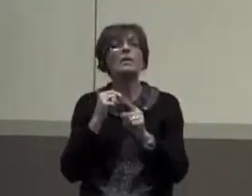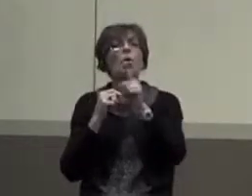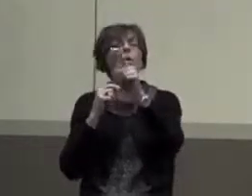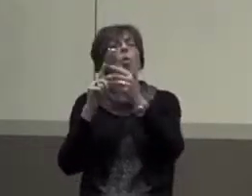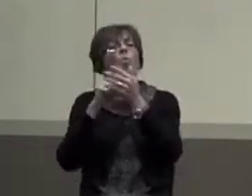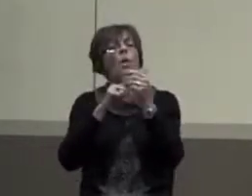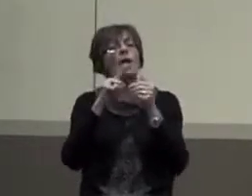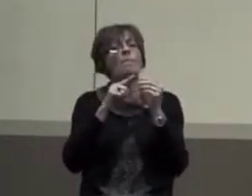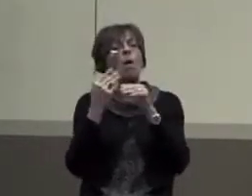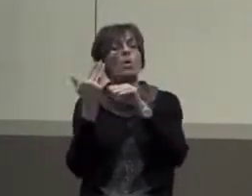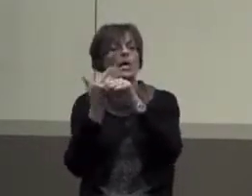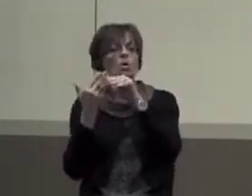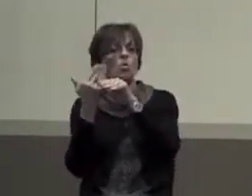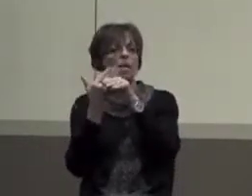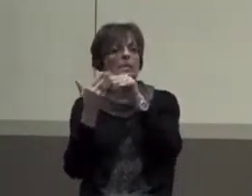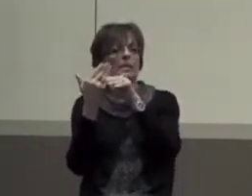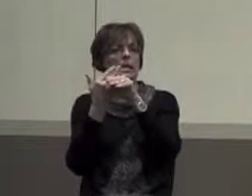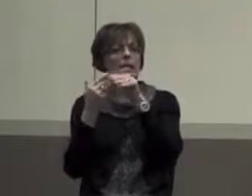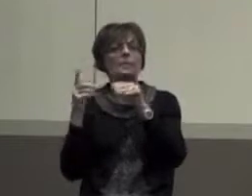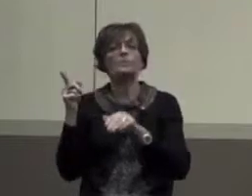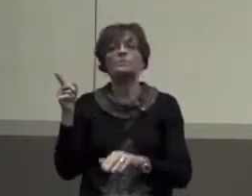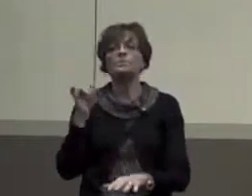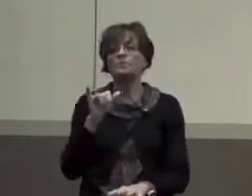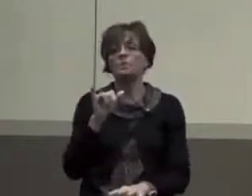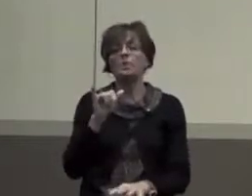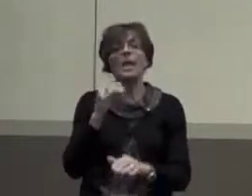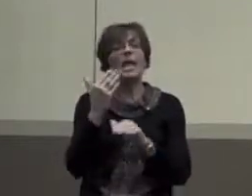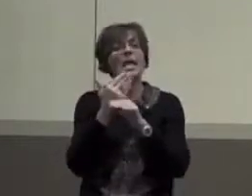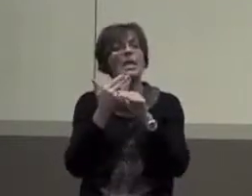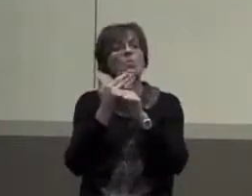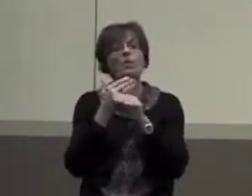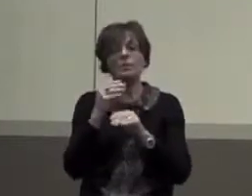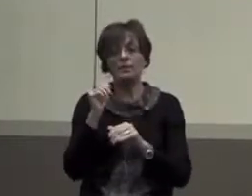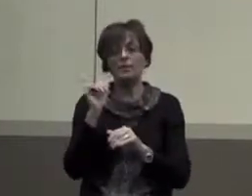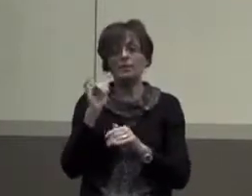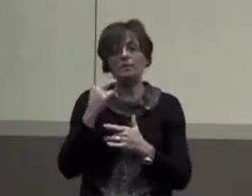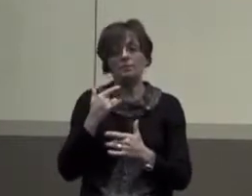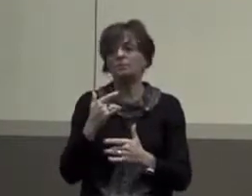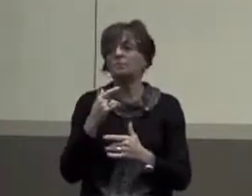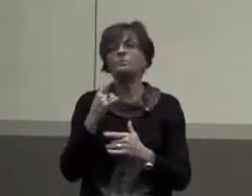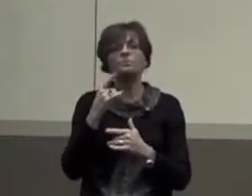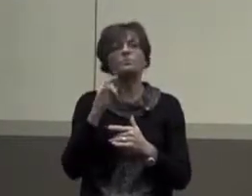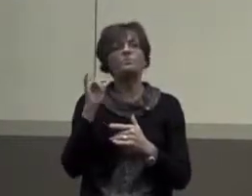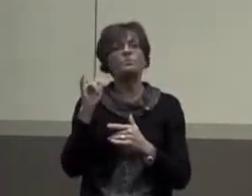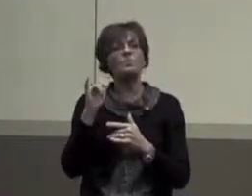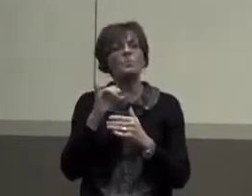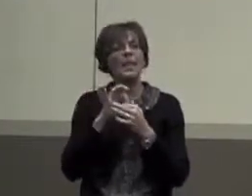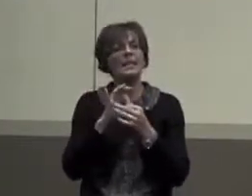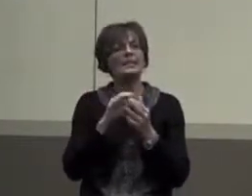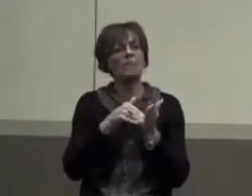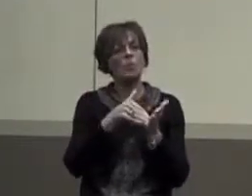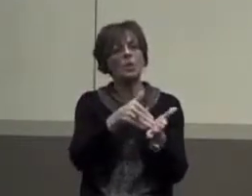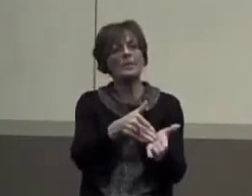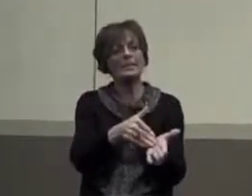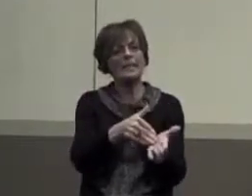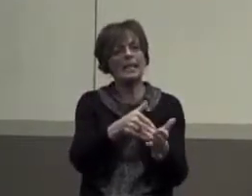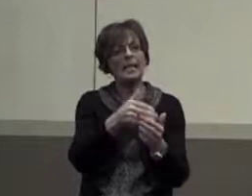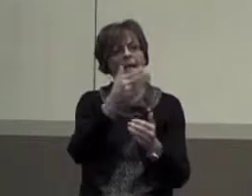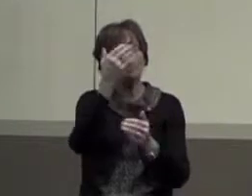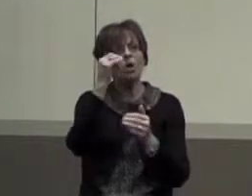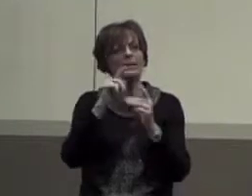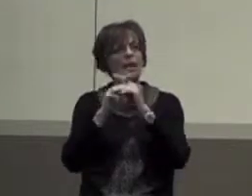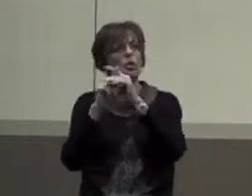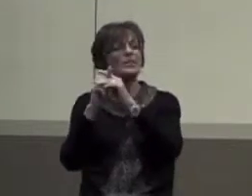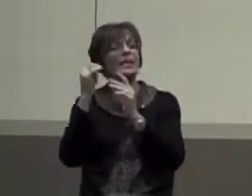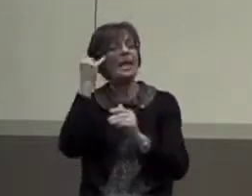Oh, interrupting. Usually that would be a frequency because I think it would be the occurrence. If I'm